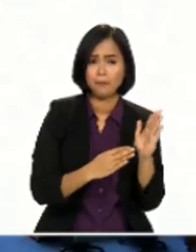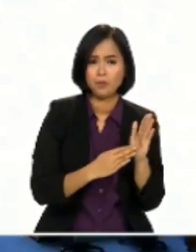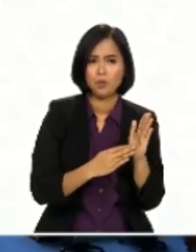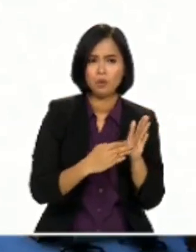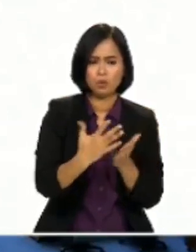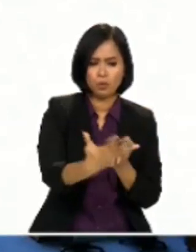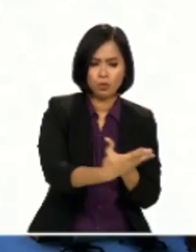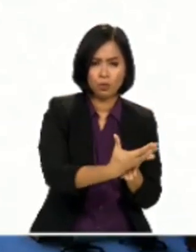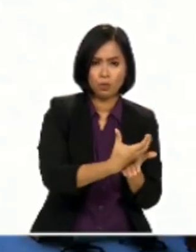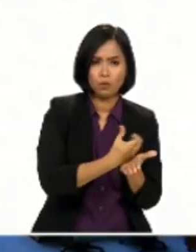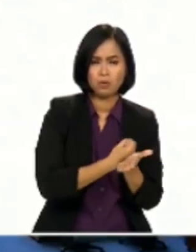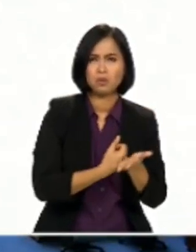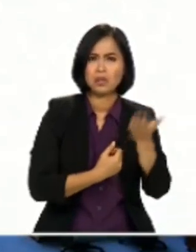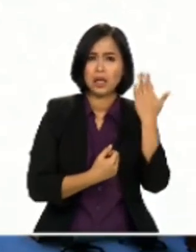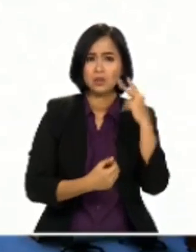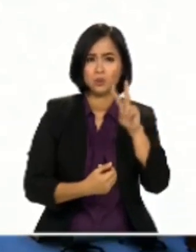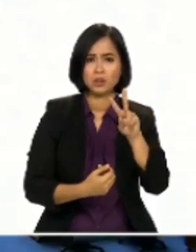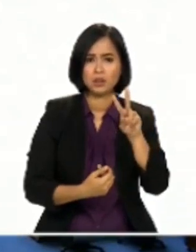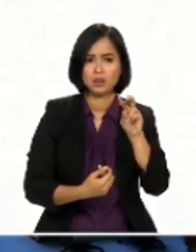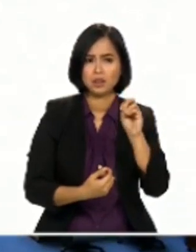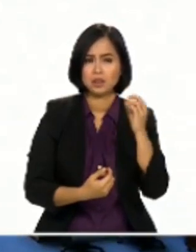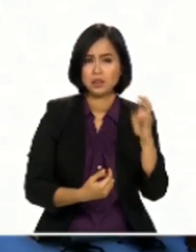collected in 2017.